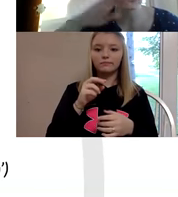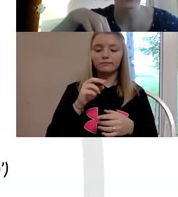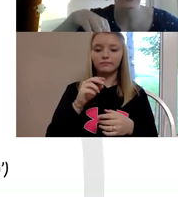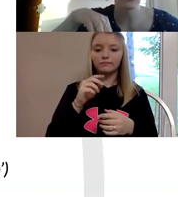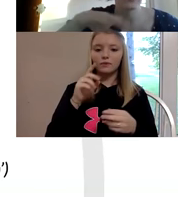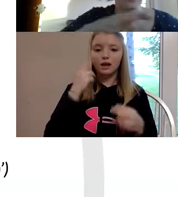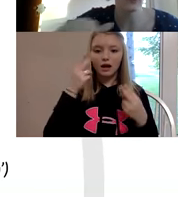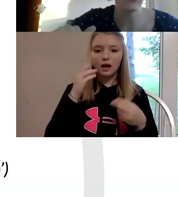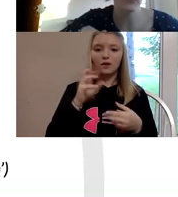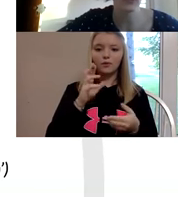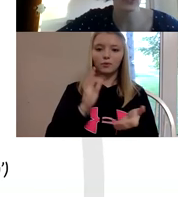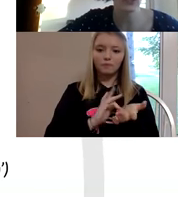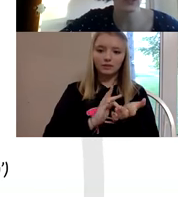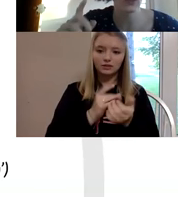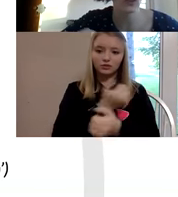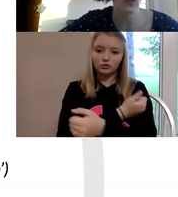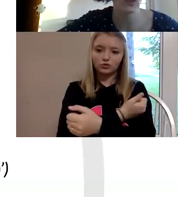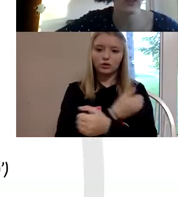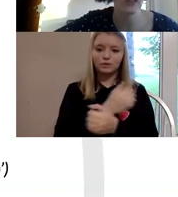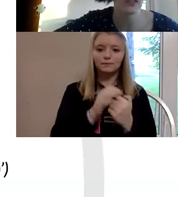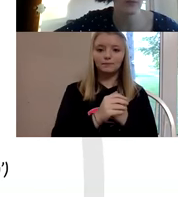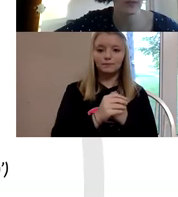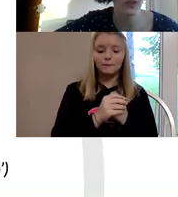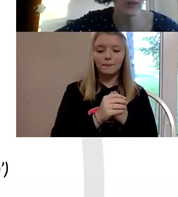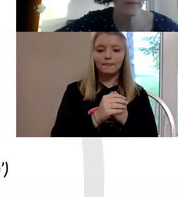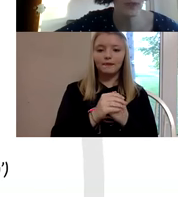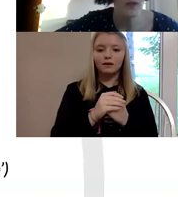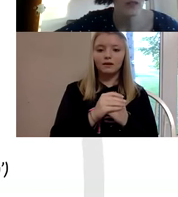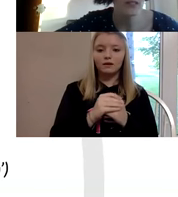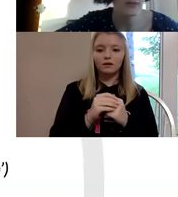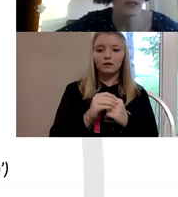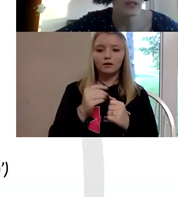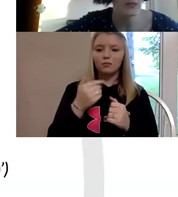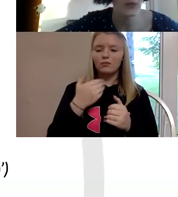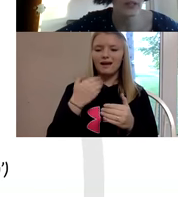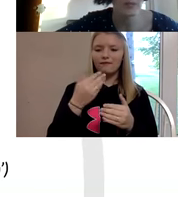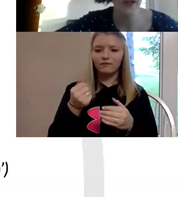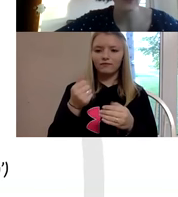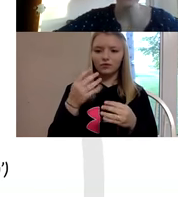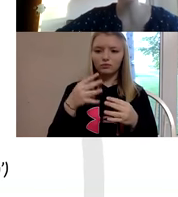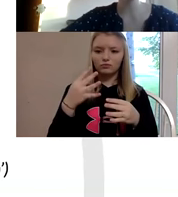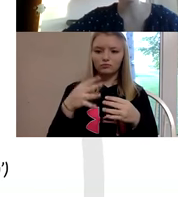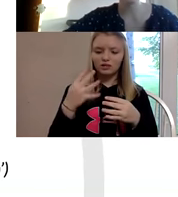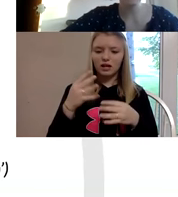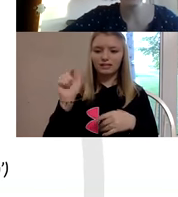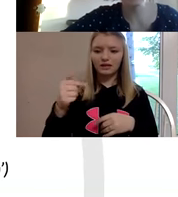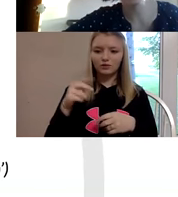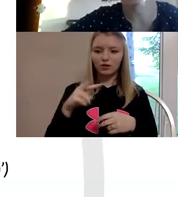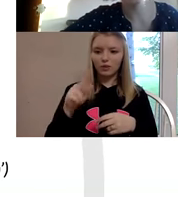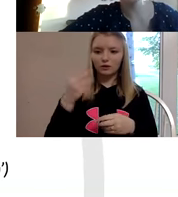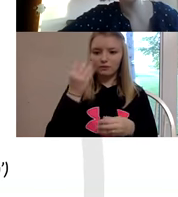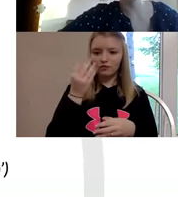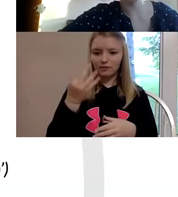We'll have slides with the information that you can go look things up later. CBD brings balance to the body